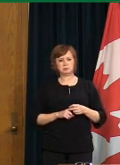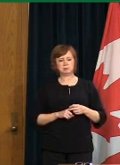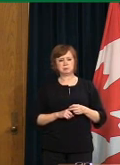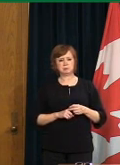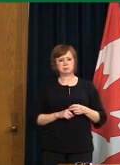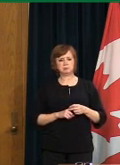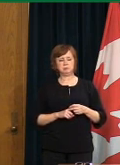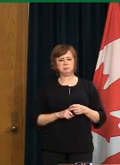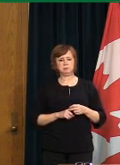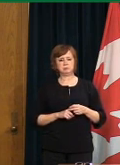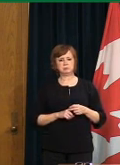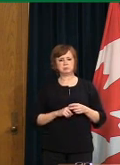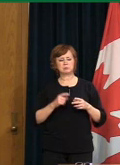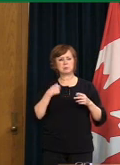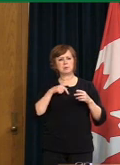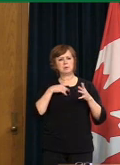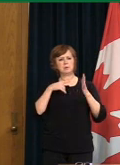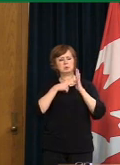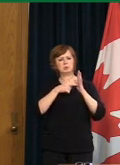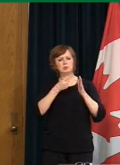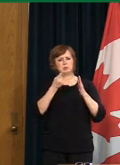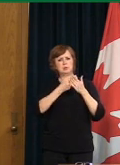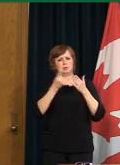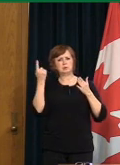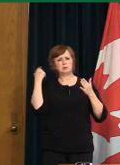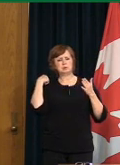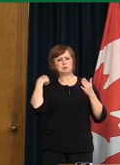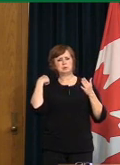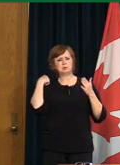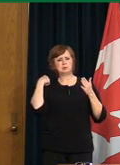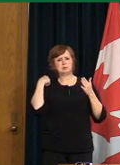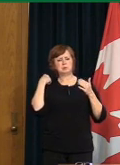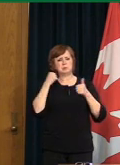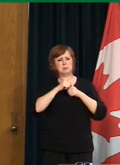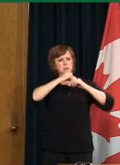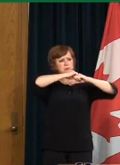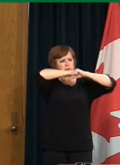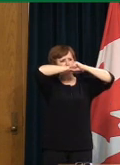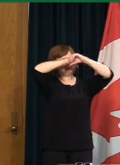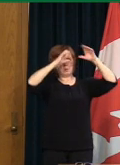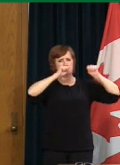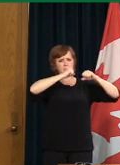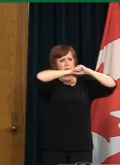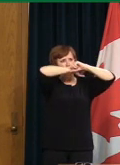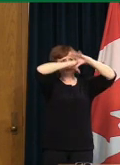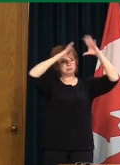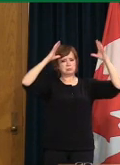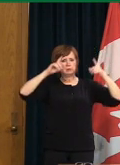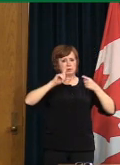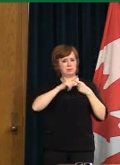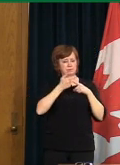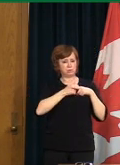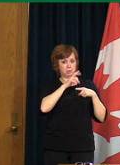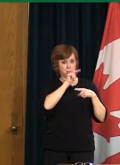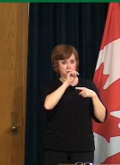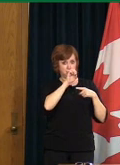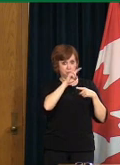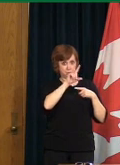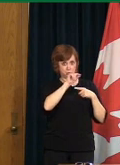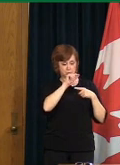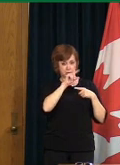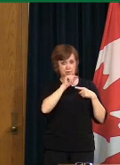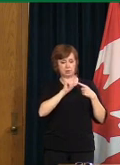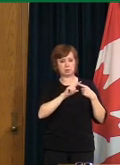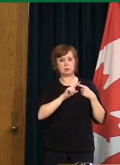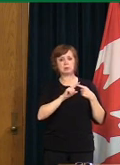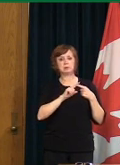have updated the modeling as of last week using data from 20th November, which again is showing that on the one hand, the measures we have put